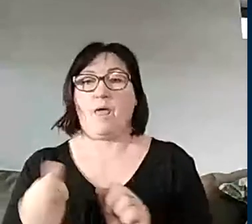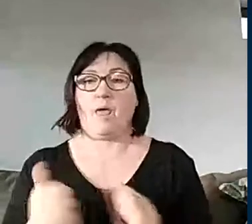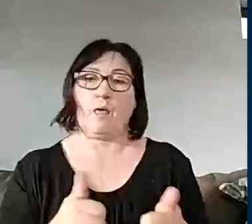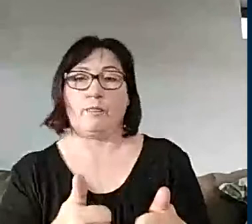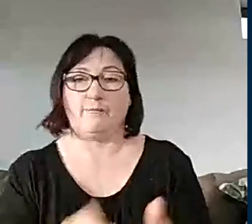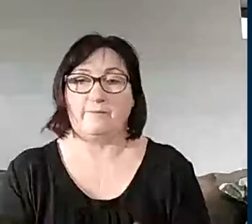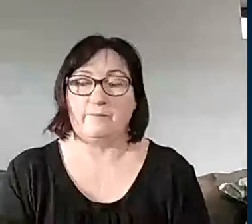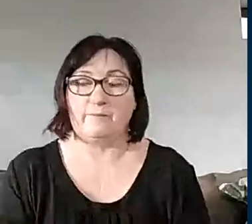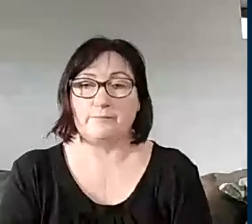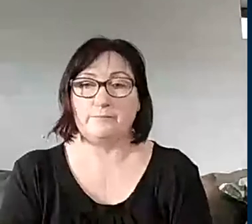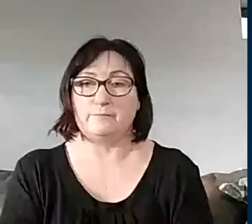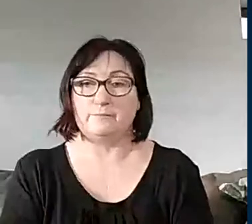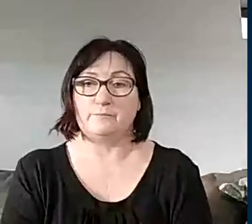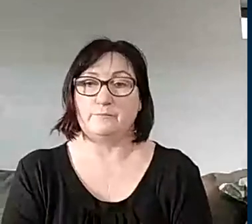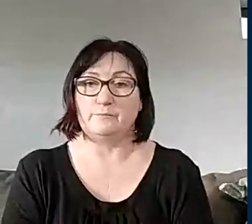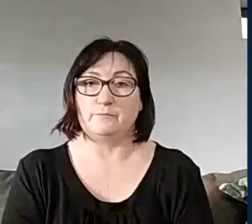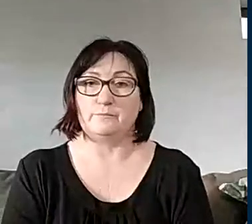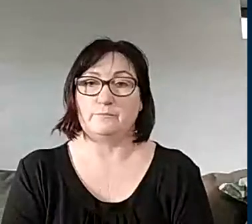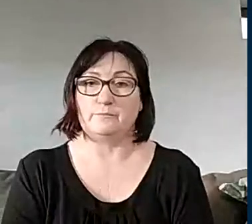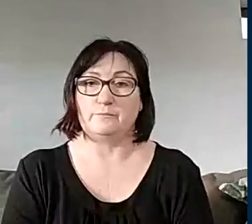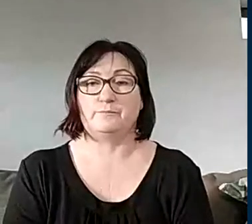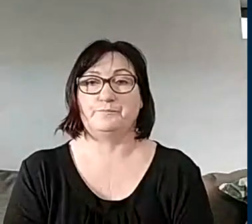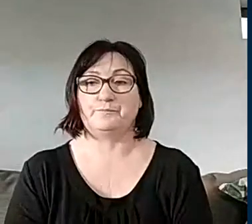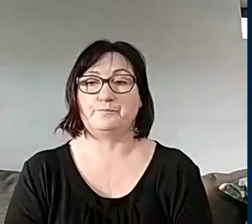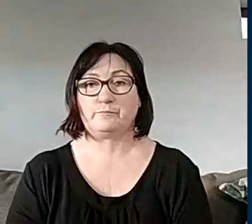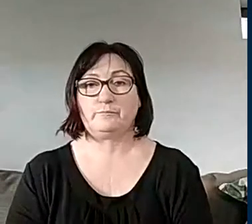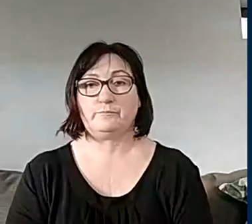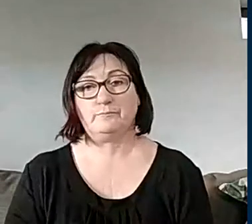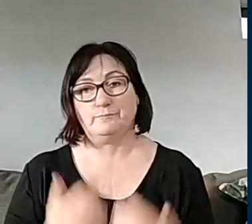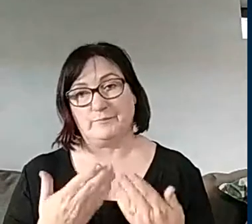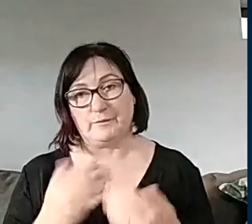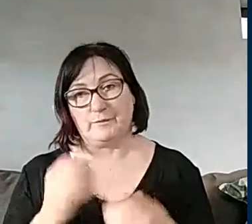Thank you for that, Eugene. Much appreciated. Lindsay, if